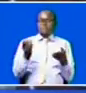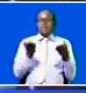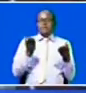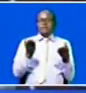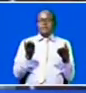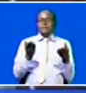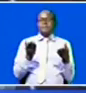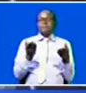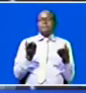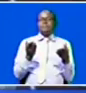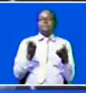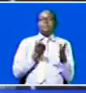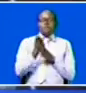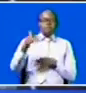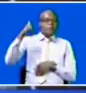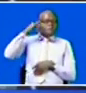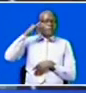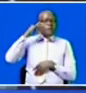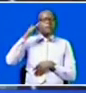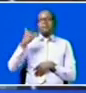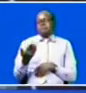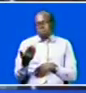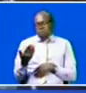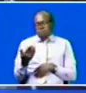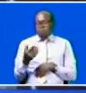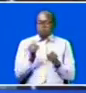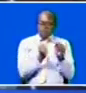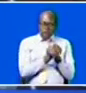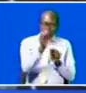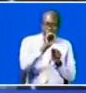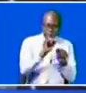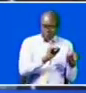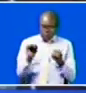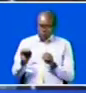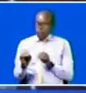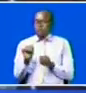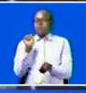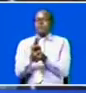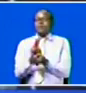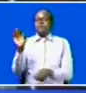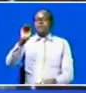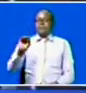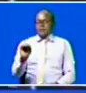by cellular phone service providers from 10% to 12%.